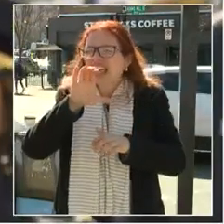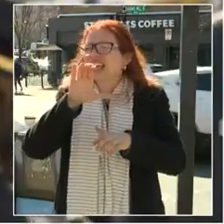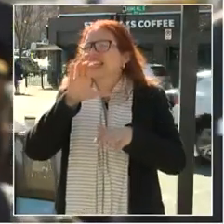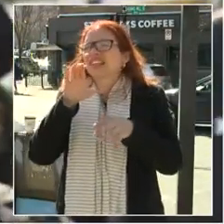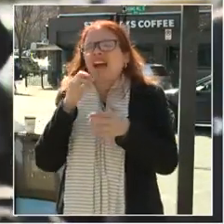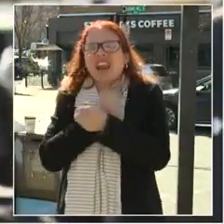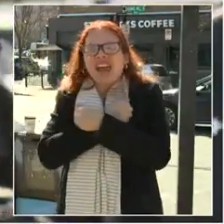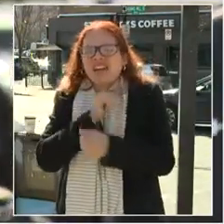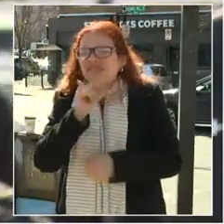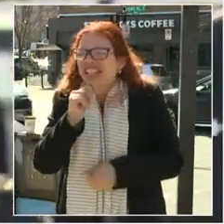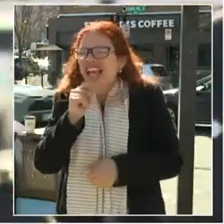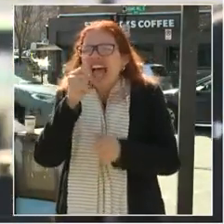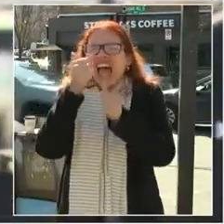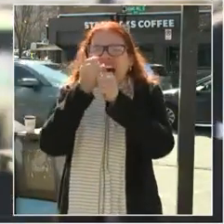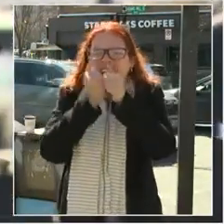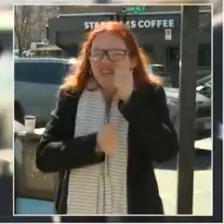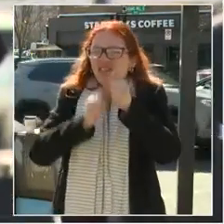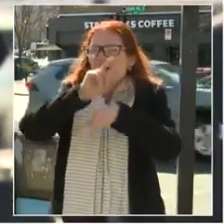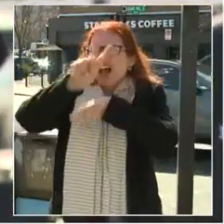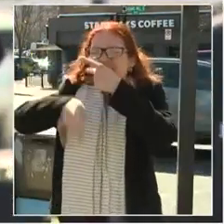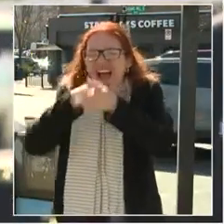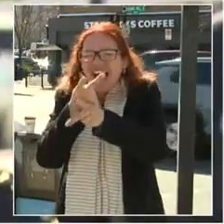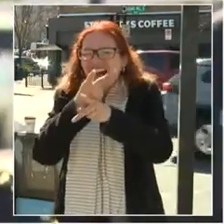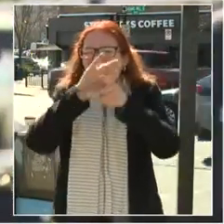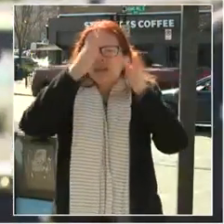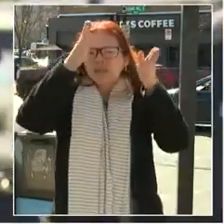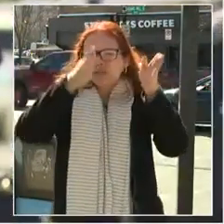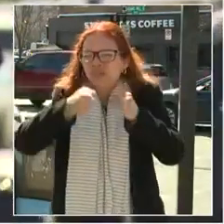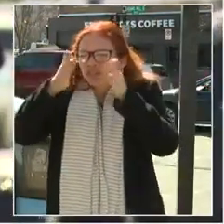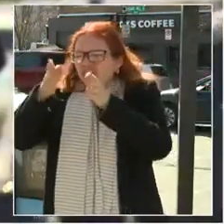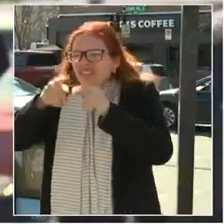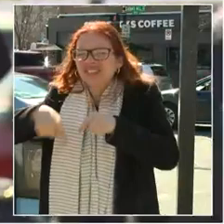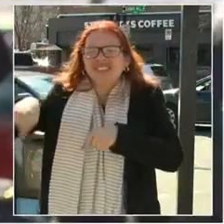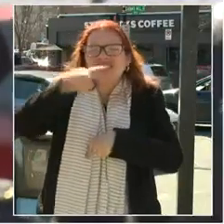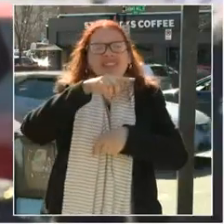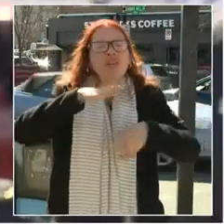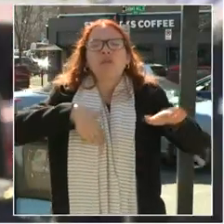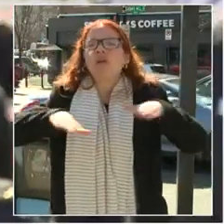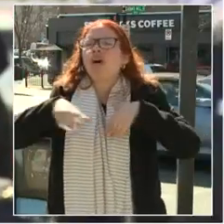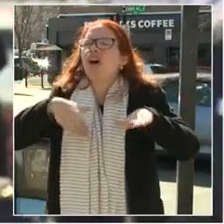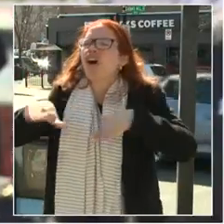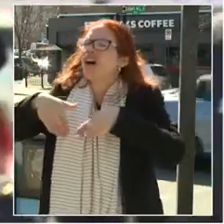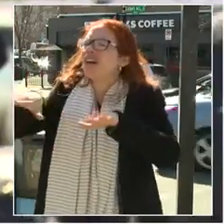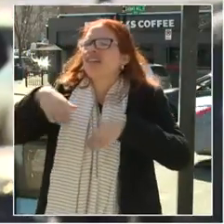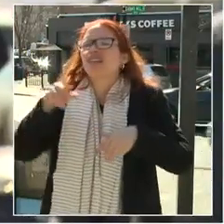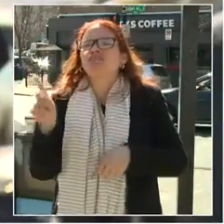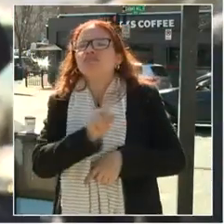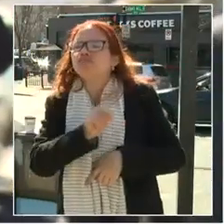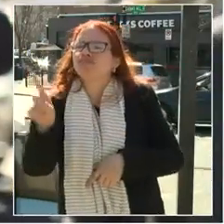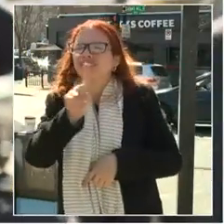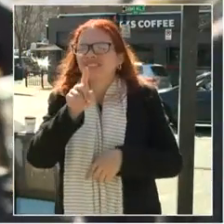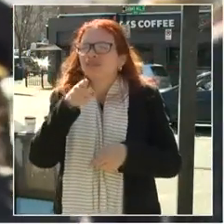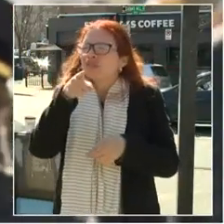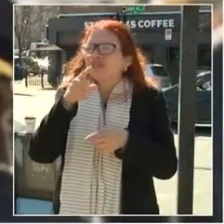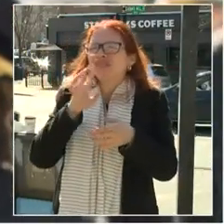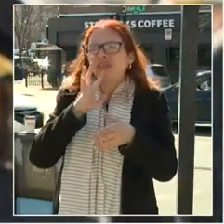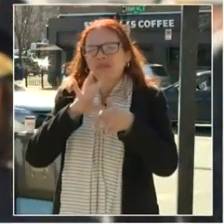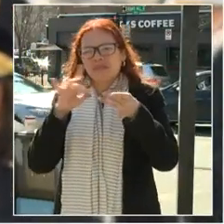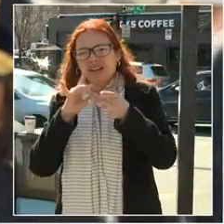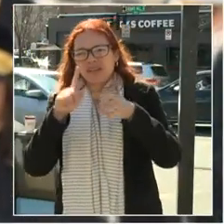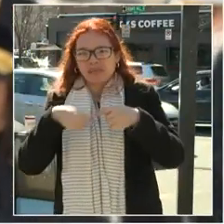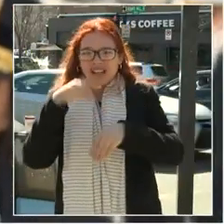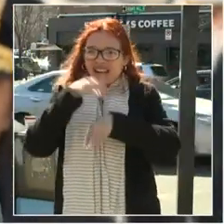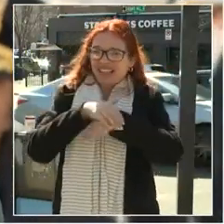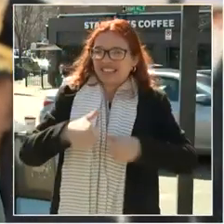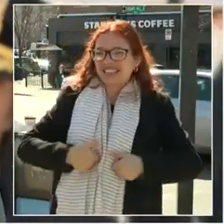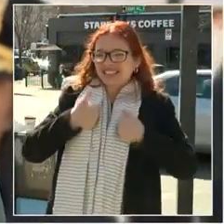see every different type of person on the streets. And the thing is that you talk about nightlife here,